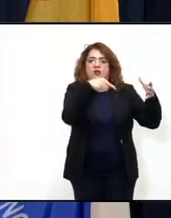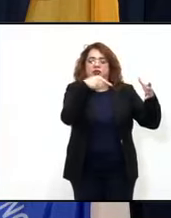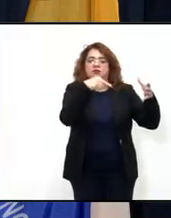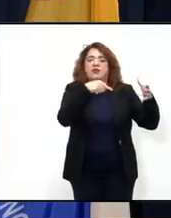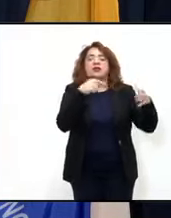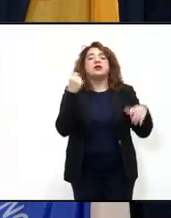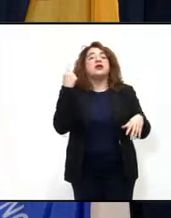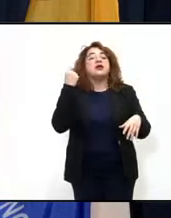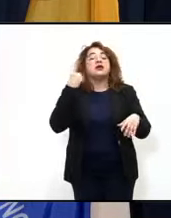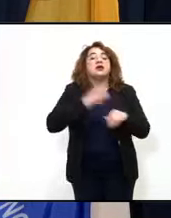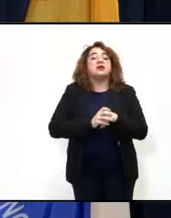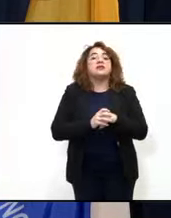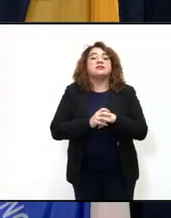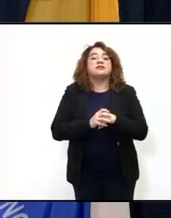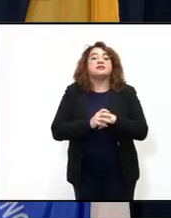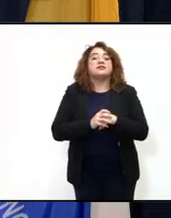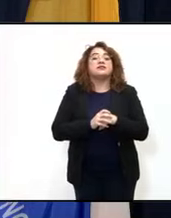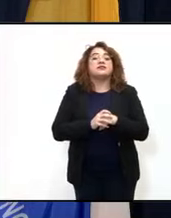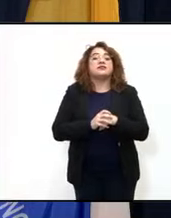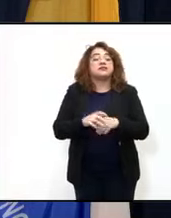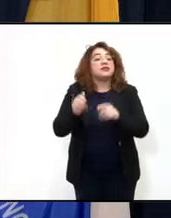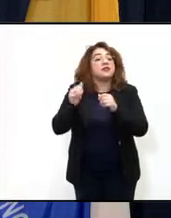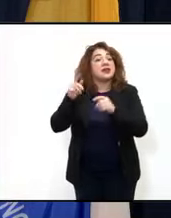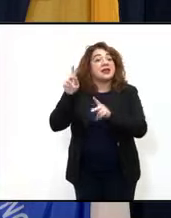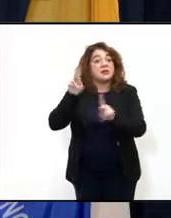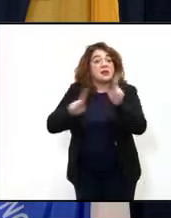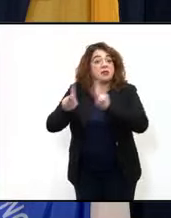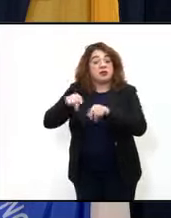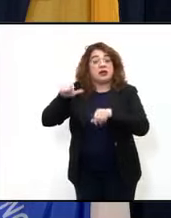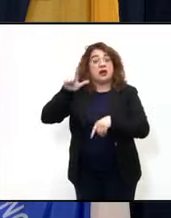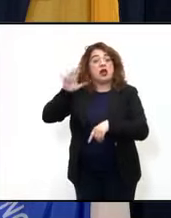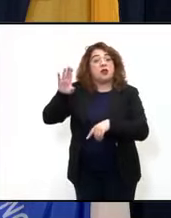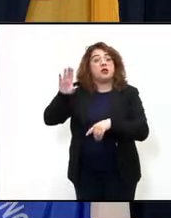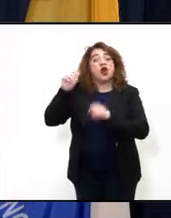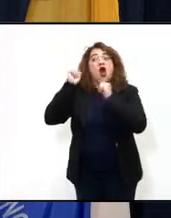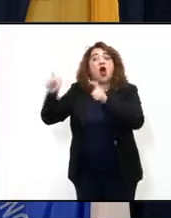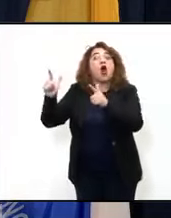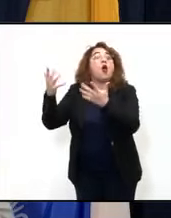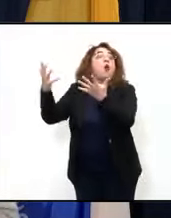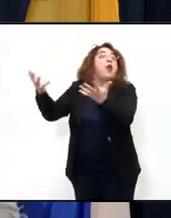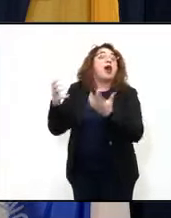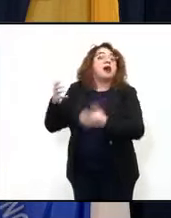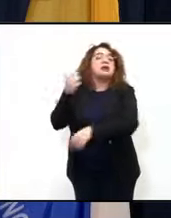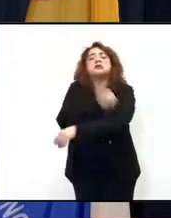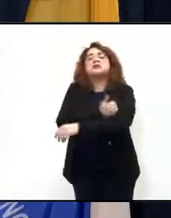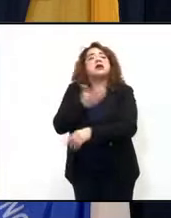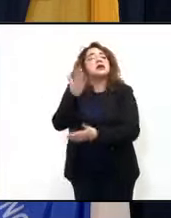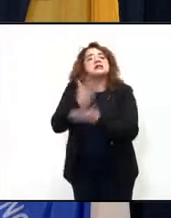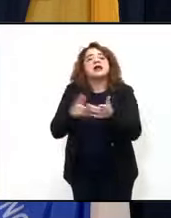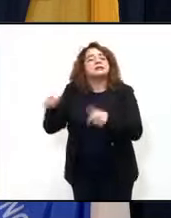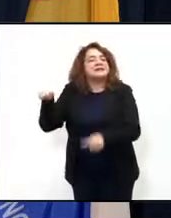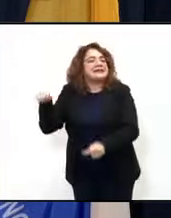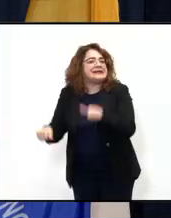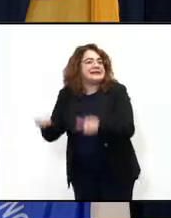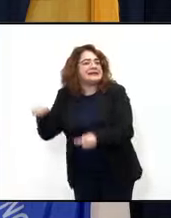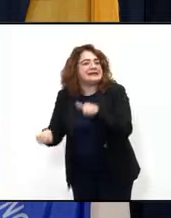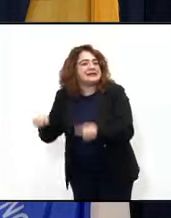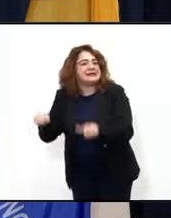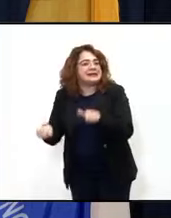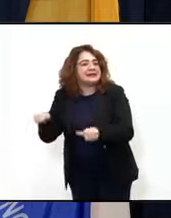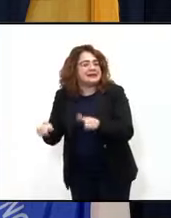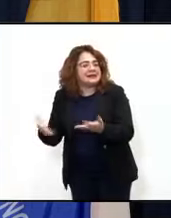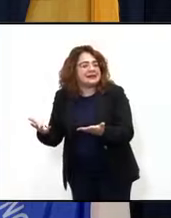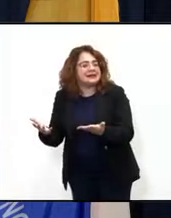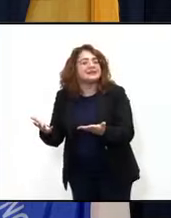Not everyone in the city wants to get a vaccine. I think everyone should, but some people don't. And now the work really begins